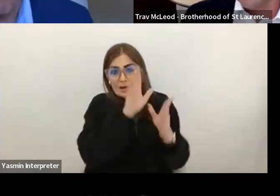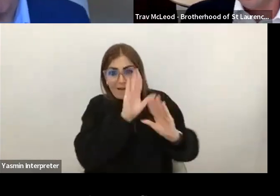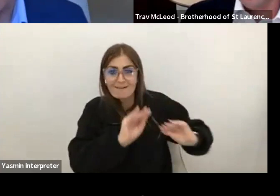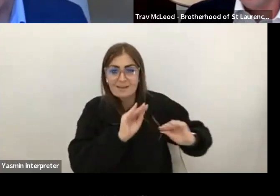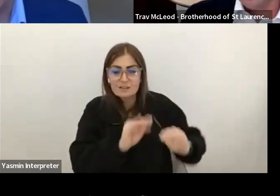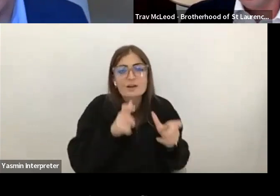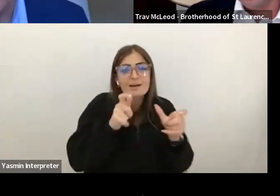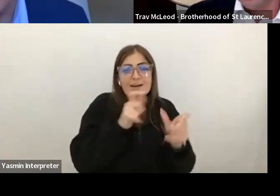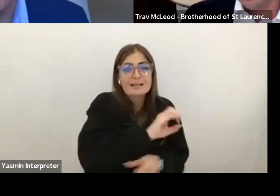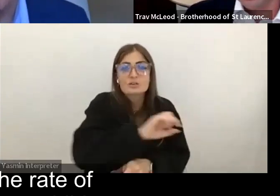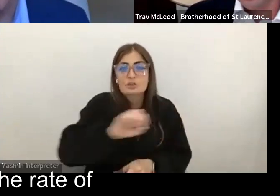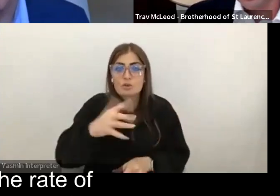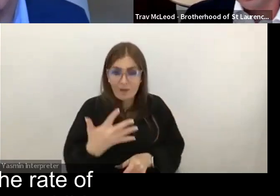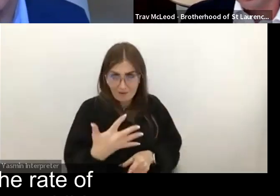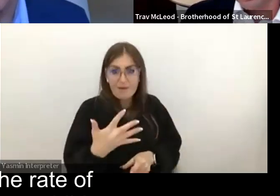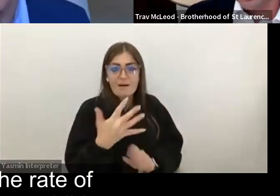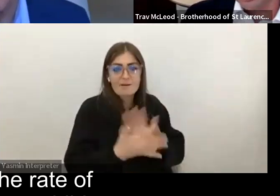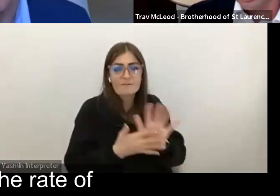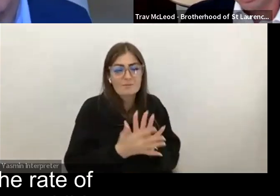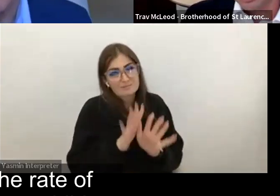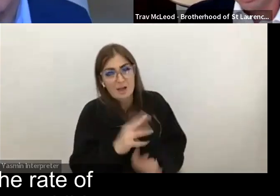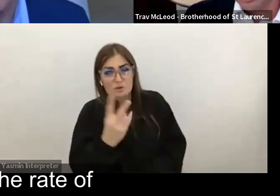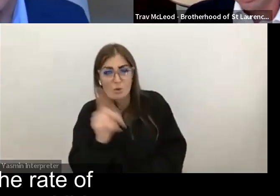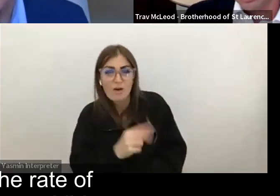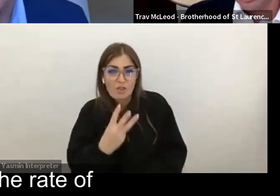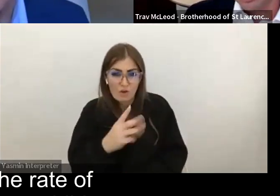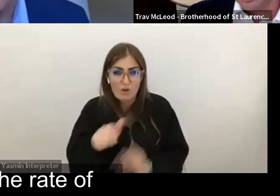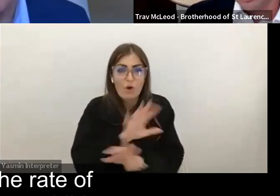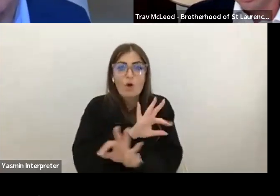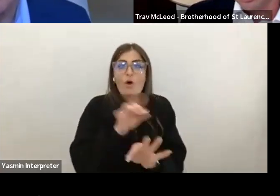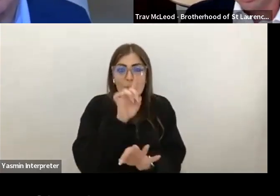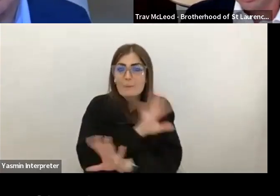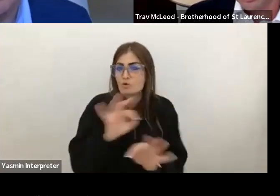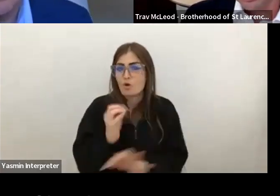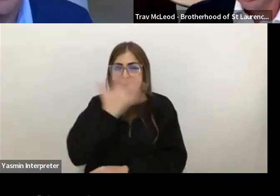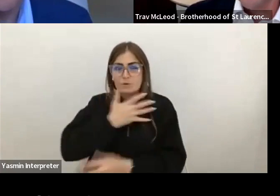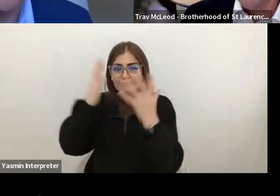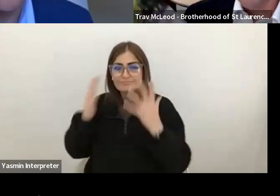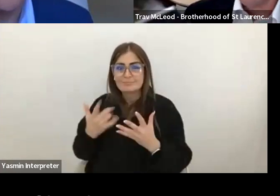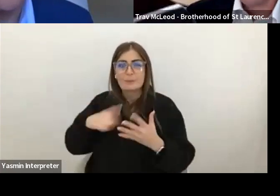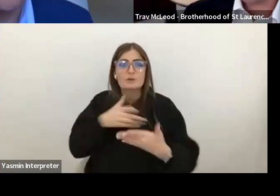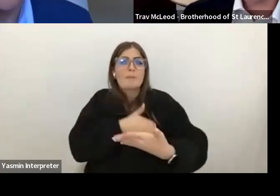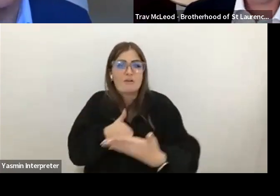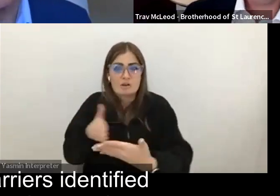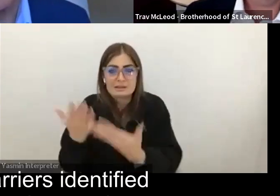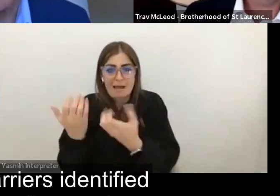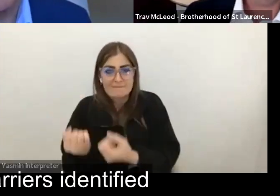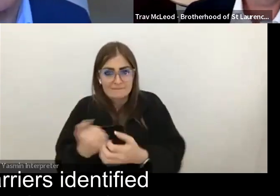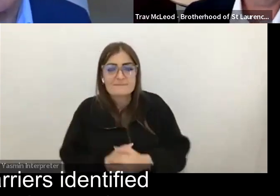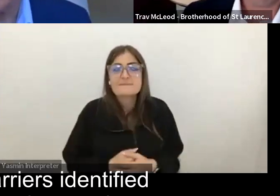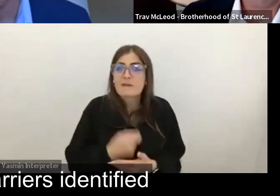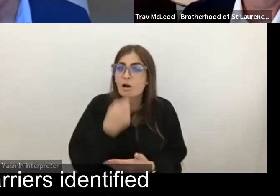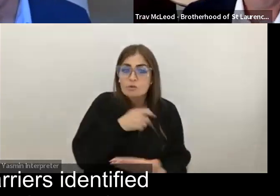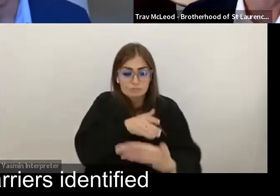children 0 to 5 is at 2/3 the rate of non-Indigenous children due to a range of barriers. Some of the